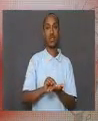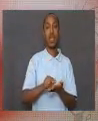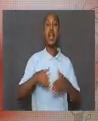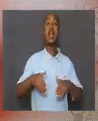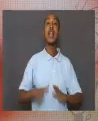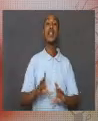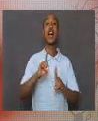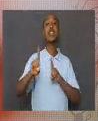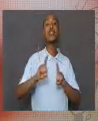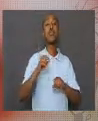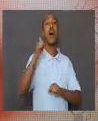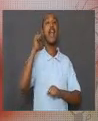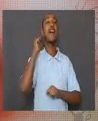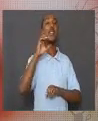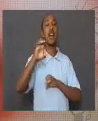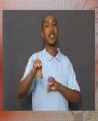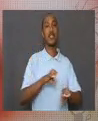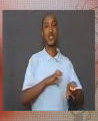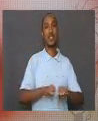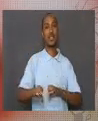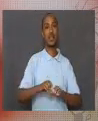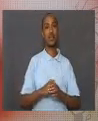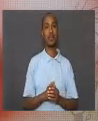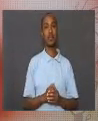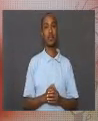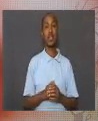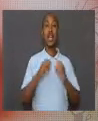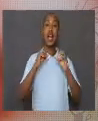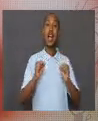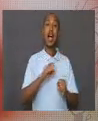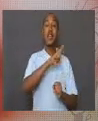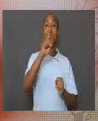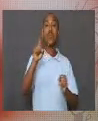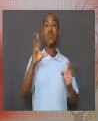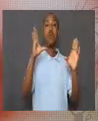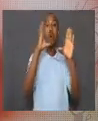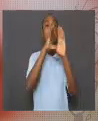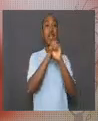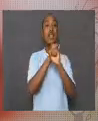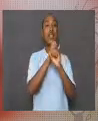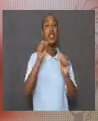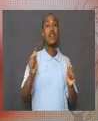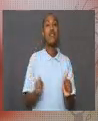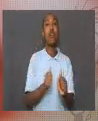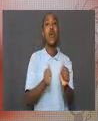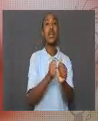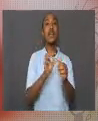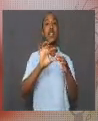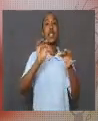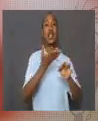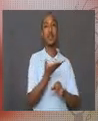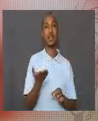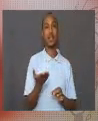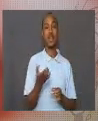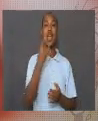Let us do another activity. Can you complete the following statement?